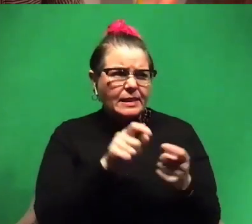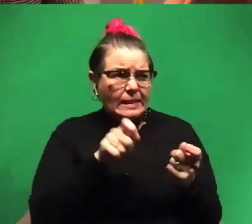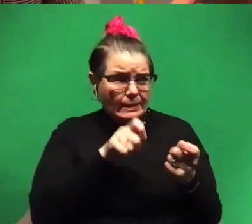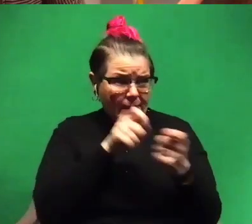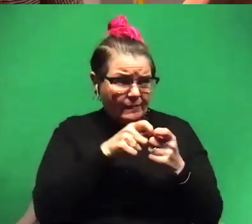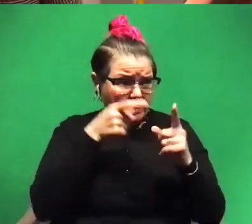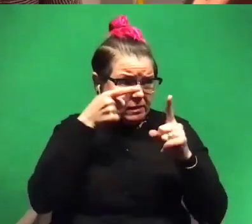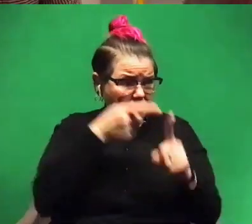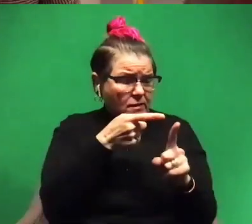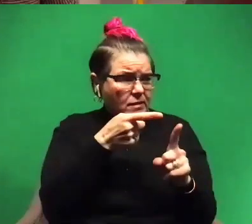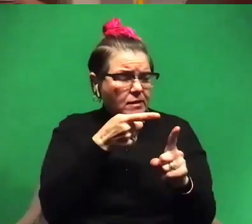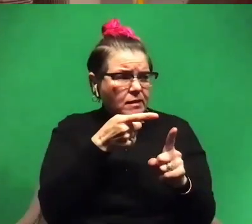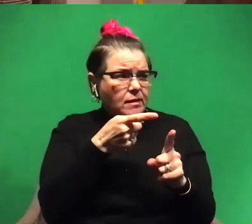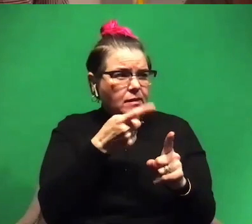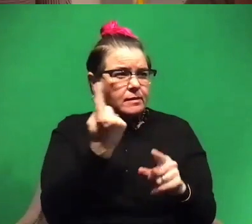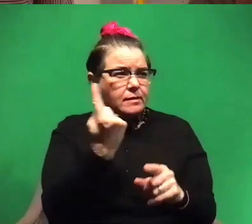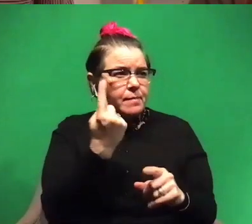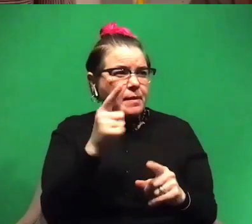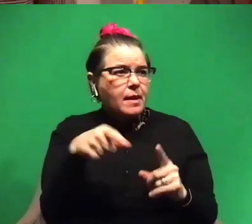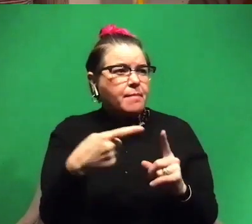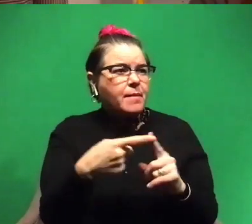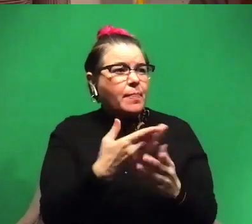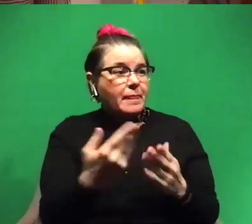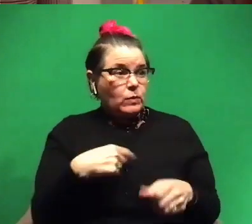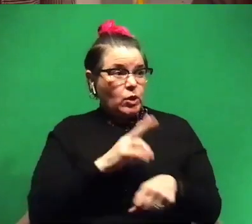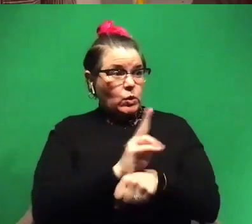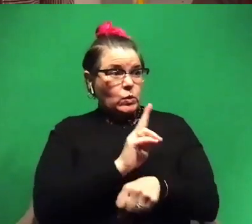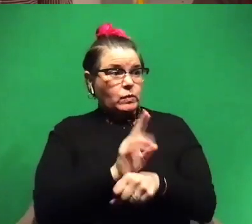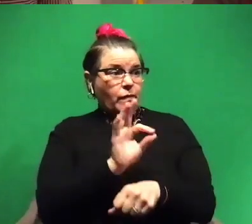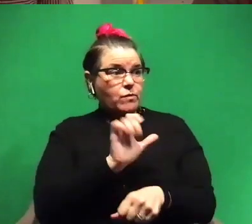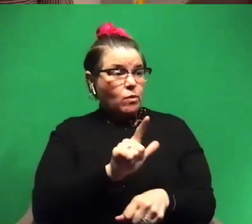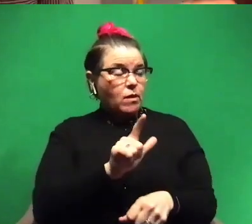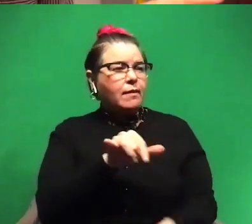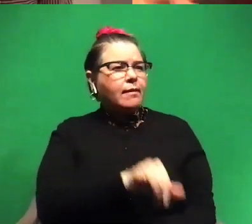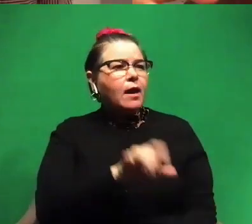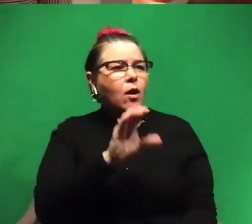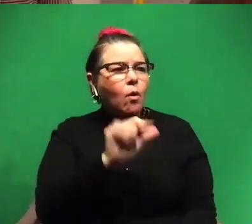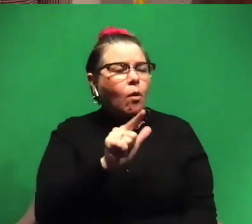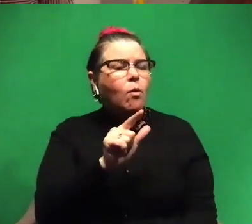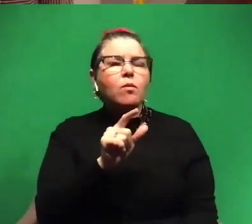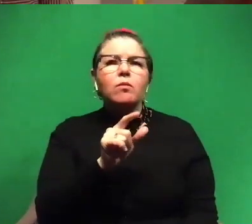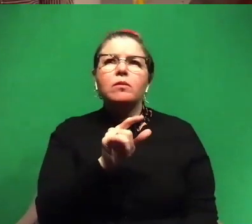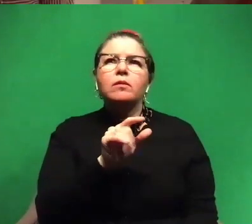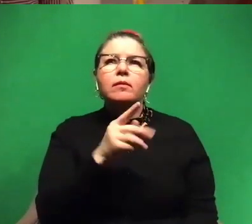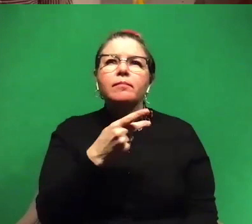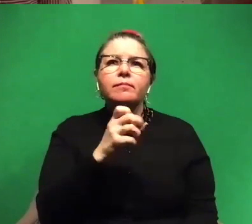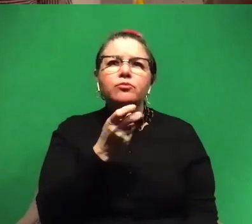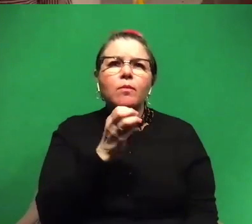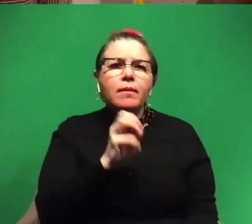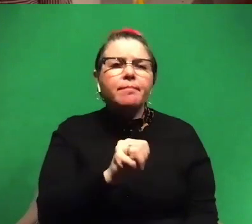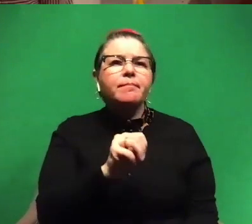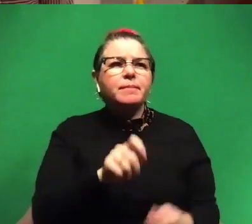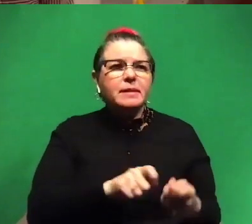like something about things that we use for fuel, like coal, like petroleum, that are